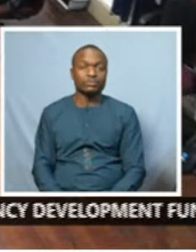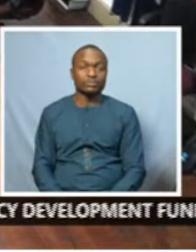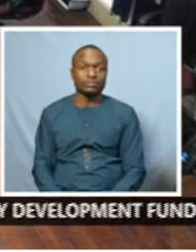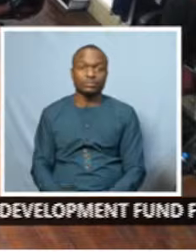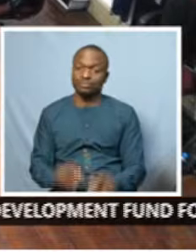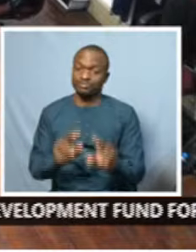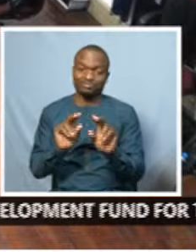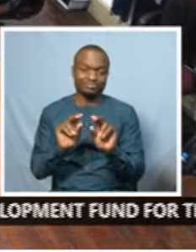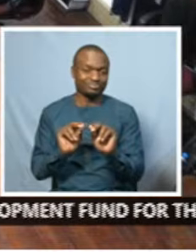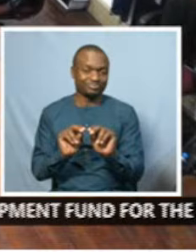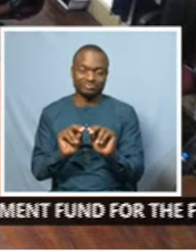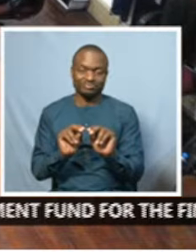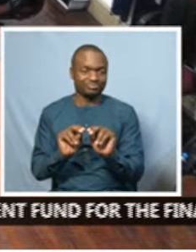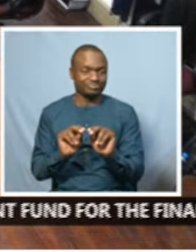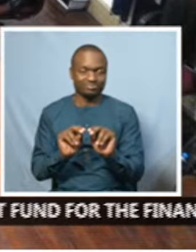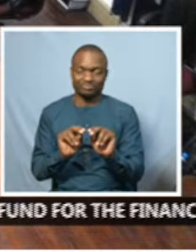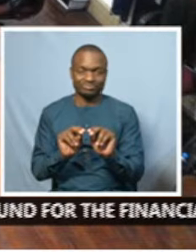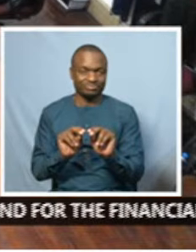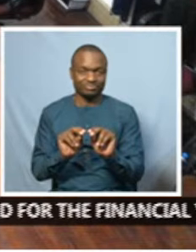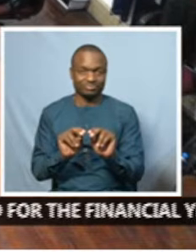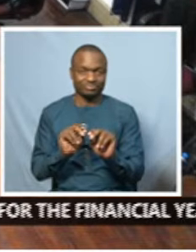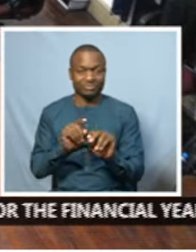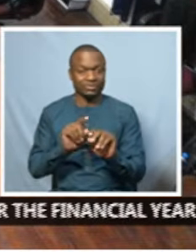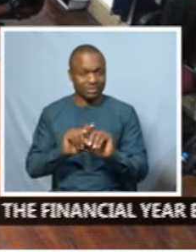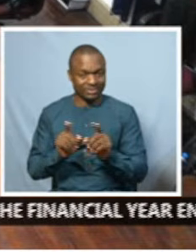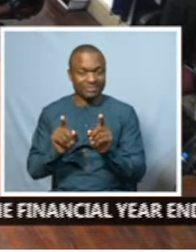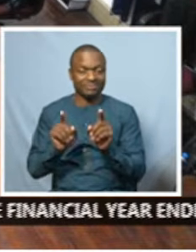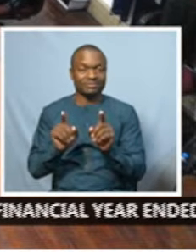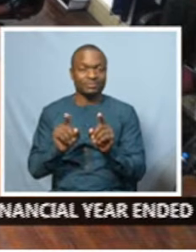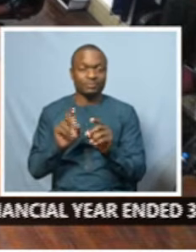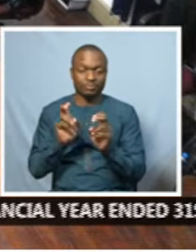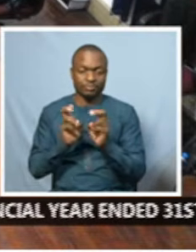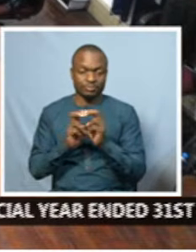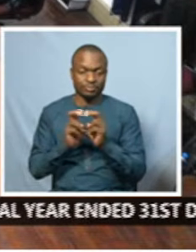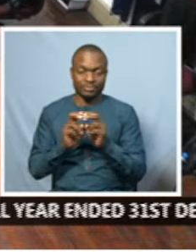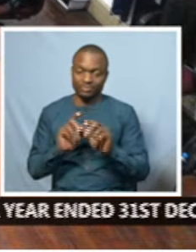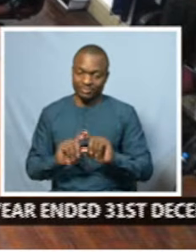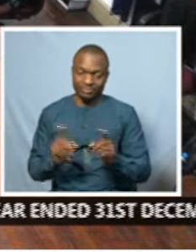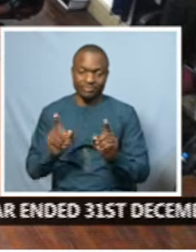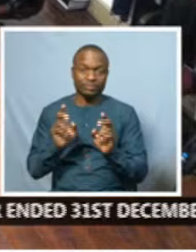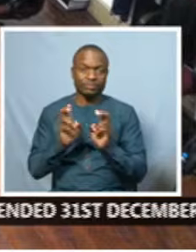No, Chair. That one was a totally different contract.